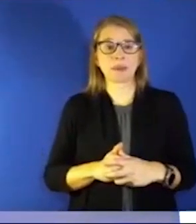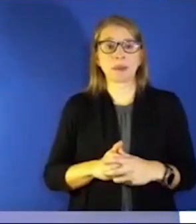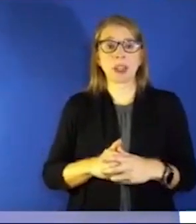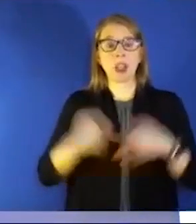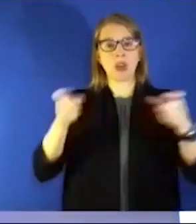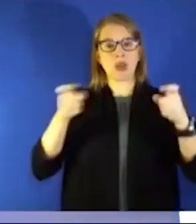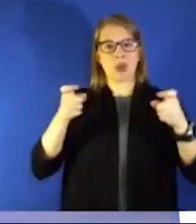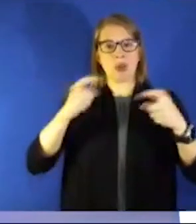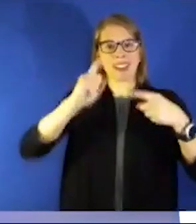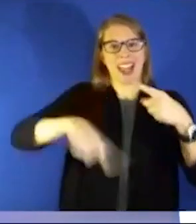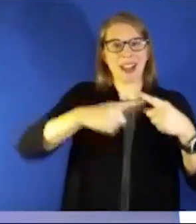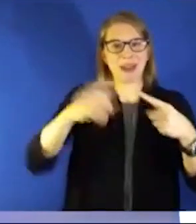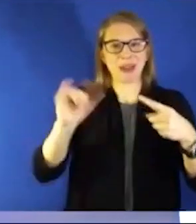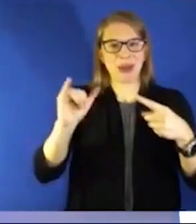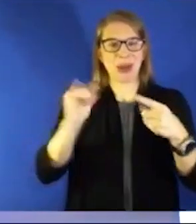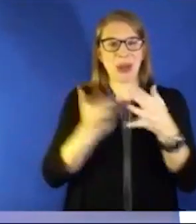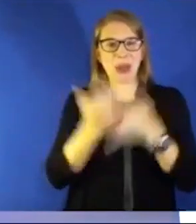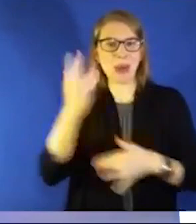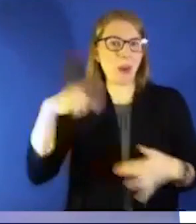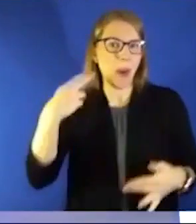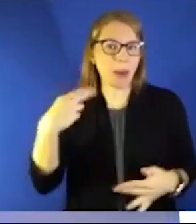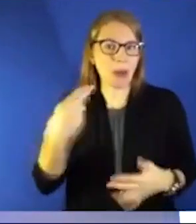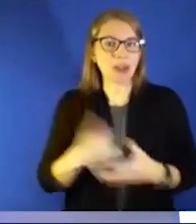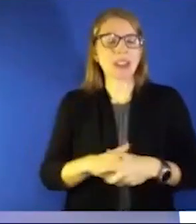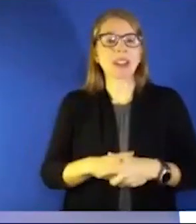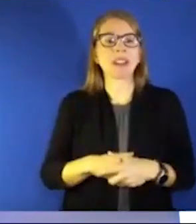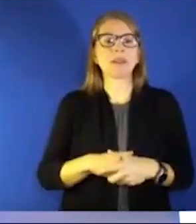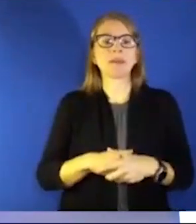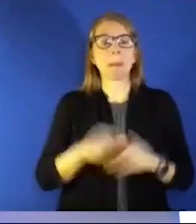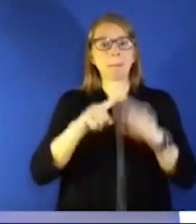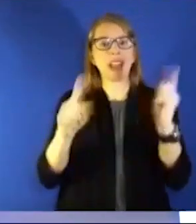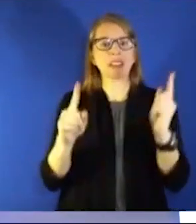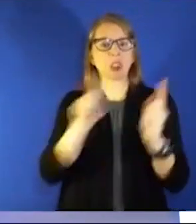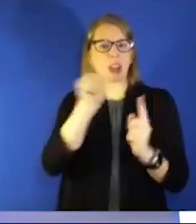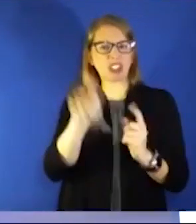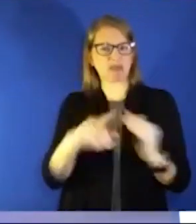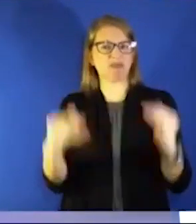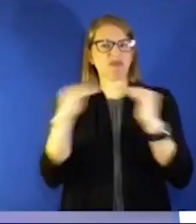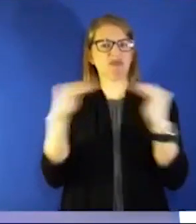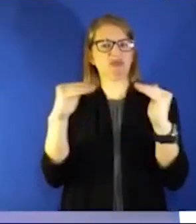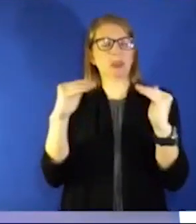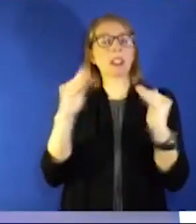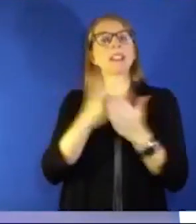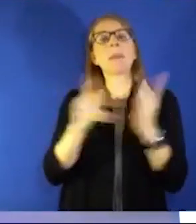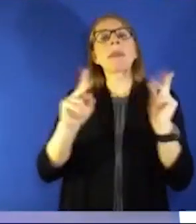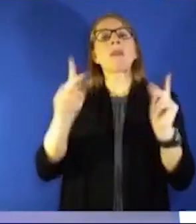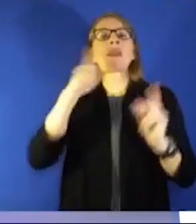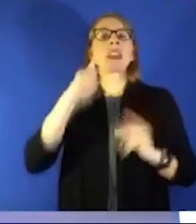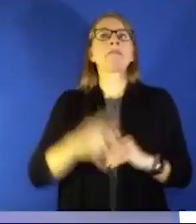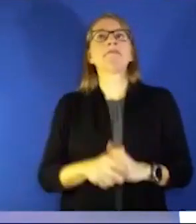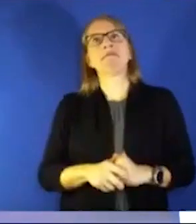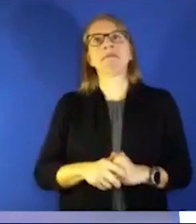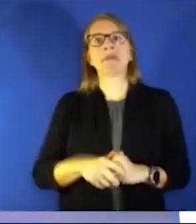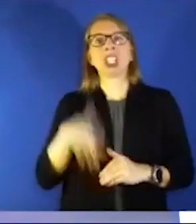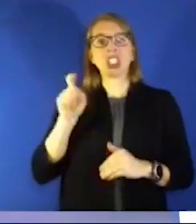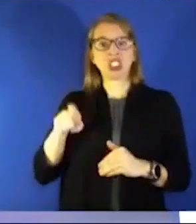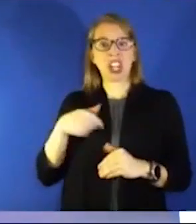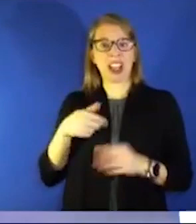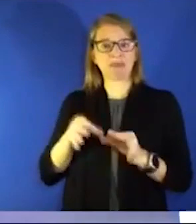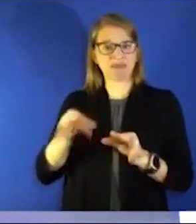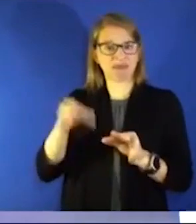well. Yes. through those hormones. But it's a fair question, because I think some people are thinking, should I hold off on going through